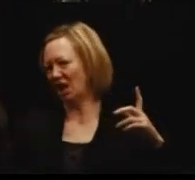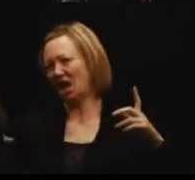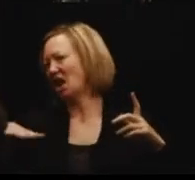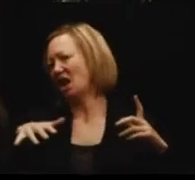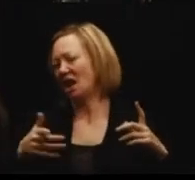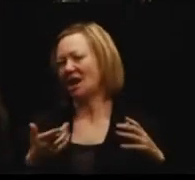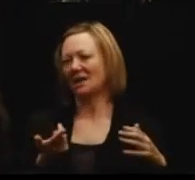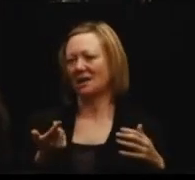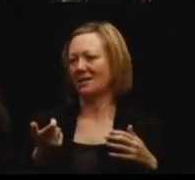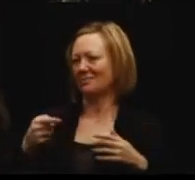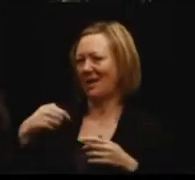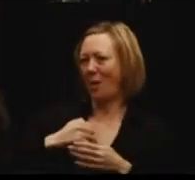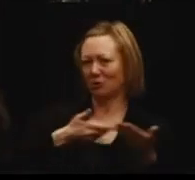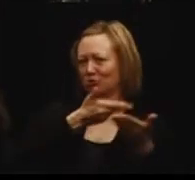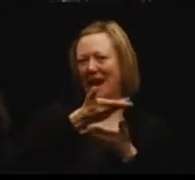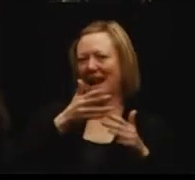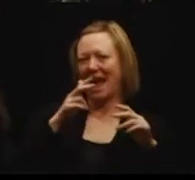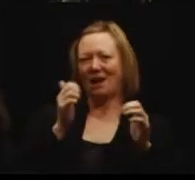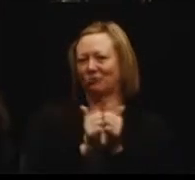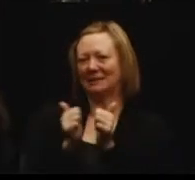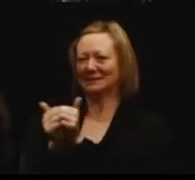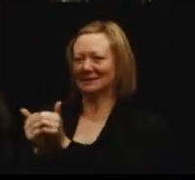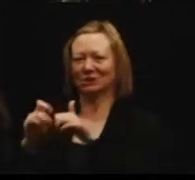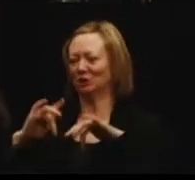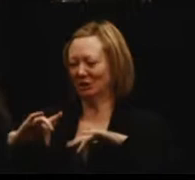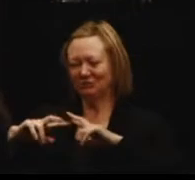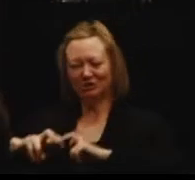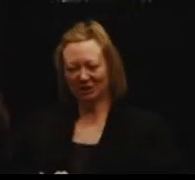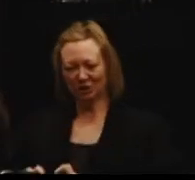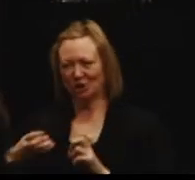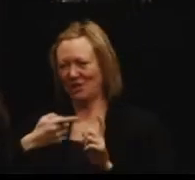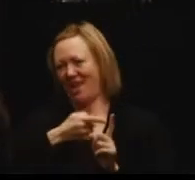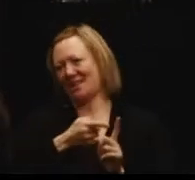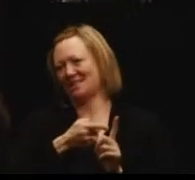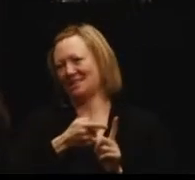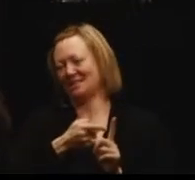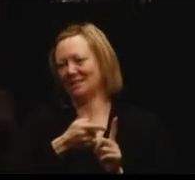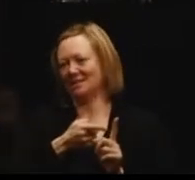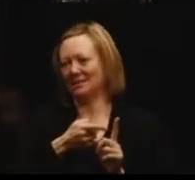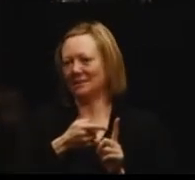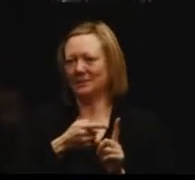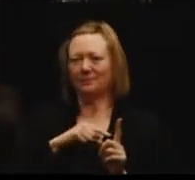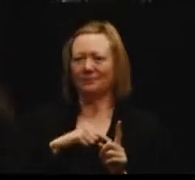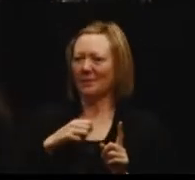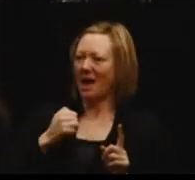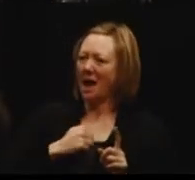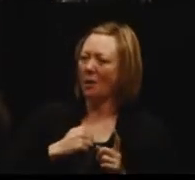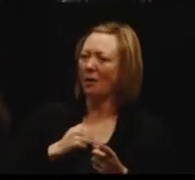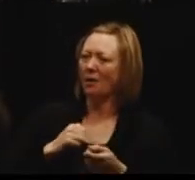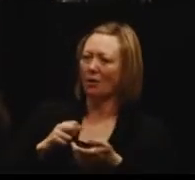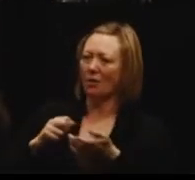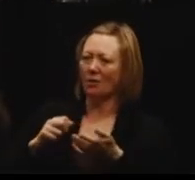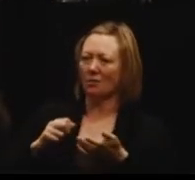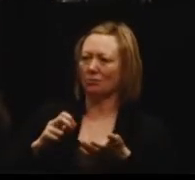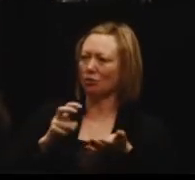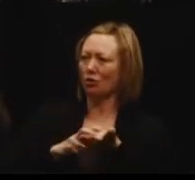this. I think there is a big issue with our trade agreements in that they've so much predicated towards old economy, which is still